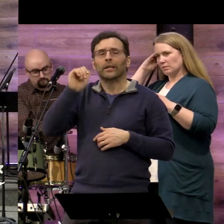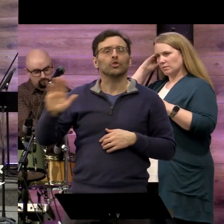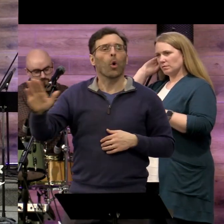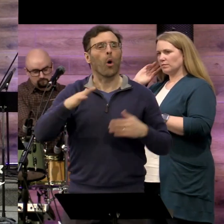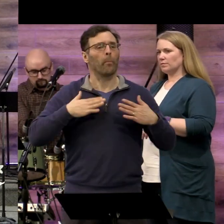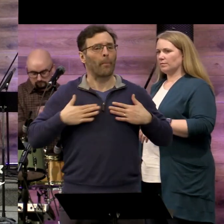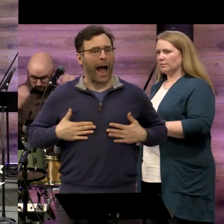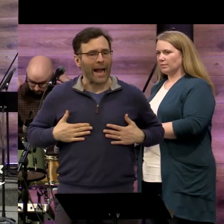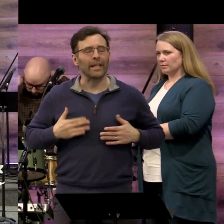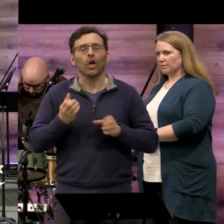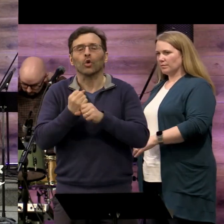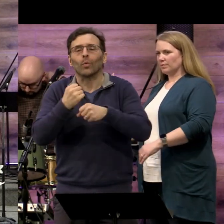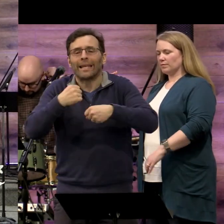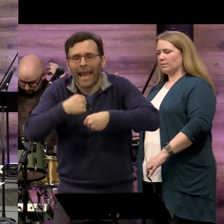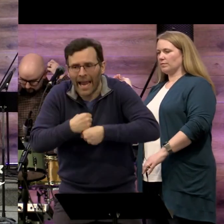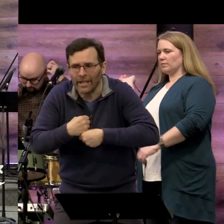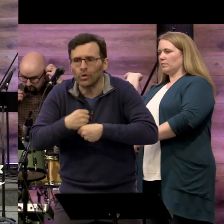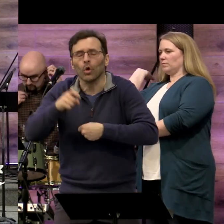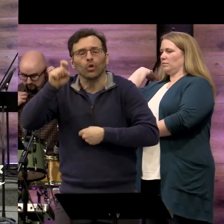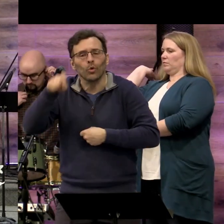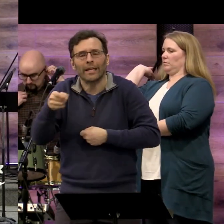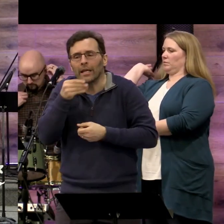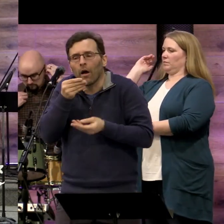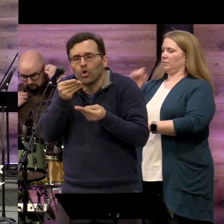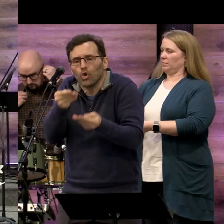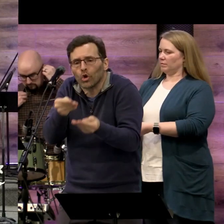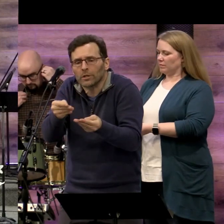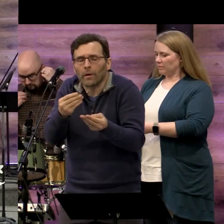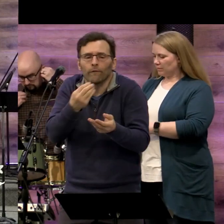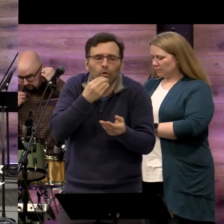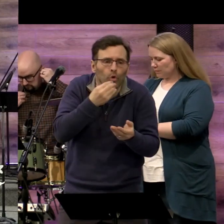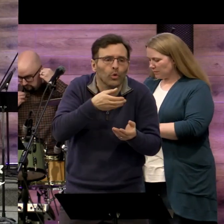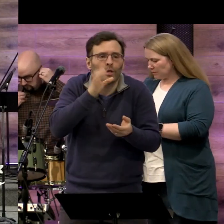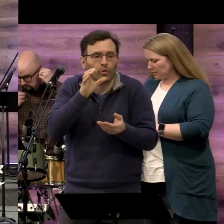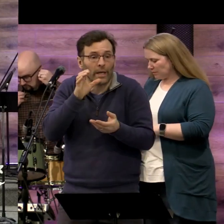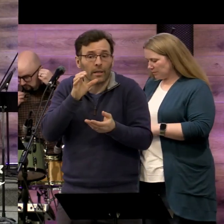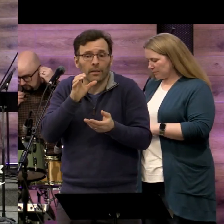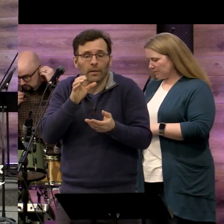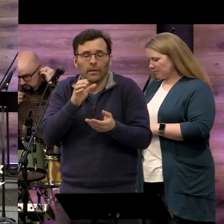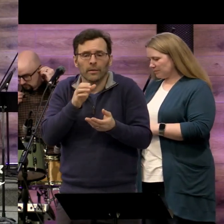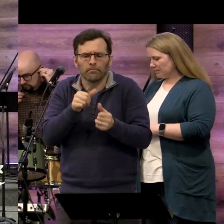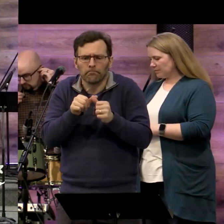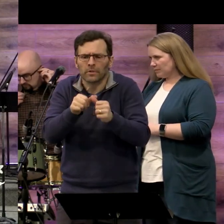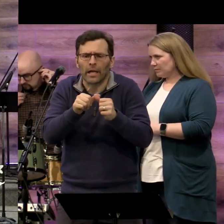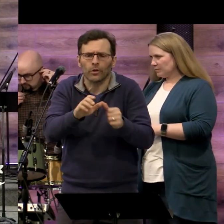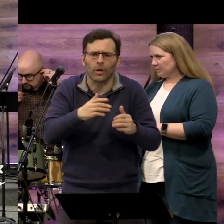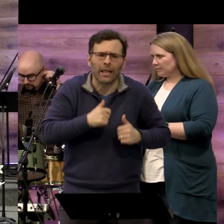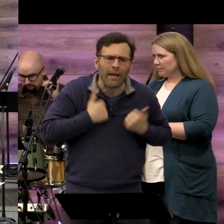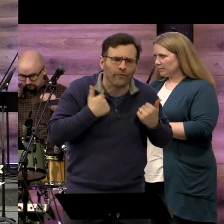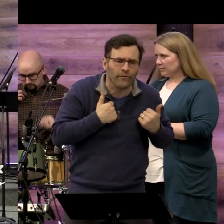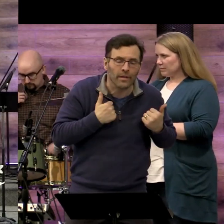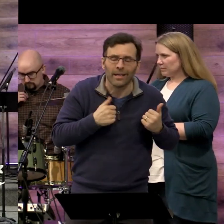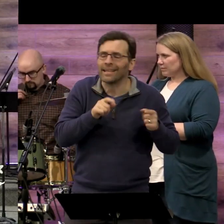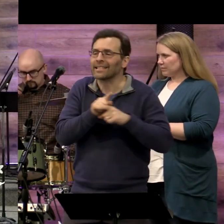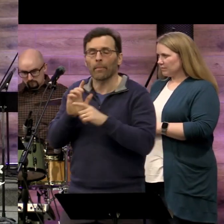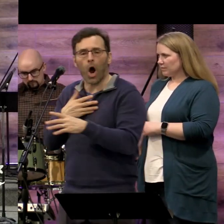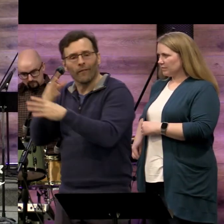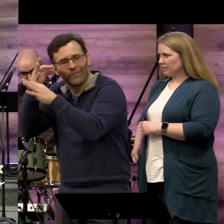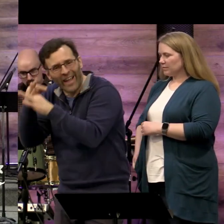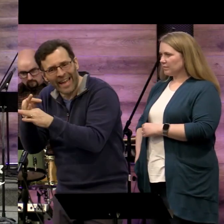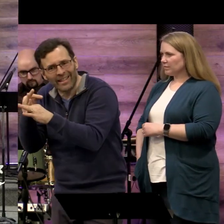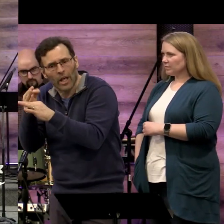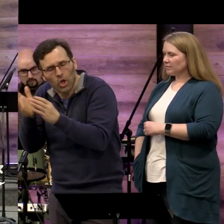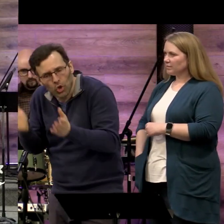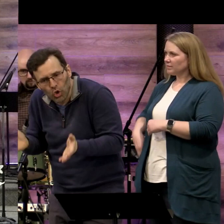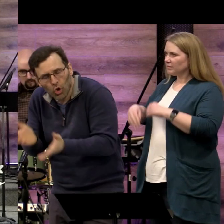was created to need the nourishment of food and drink. It sustains your physical life. In the same way, our faith is